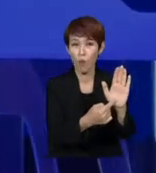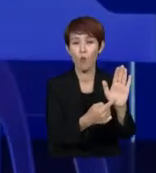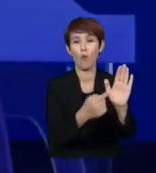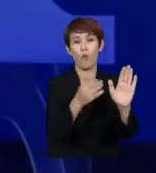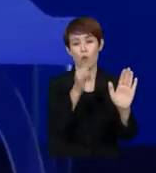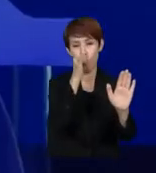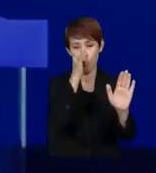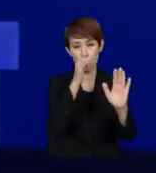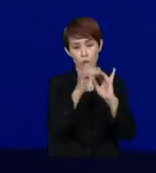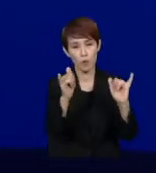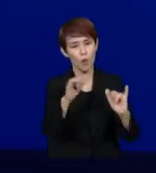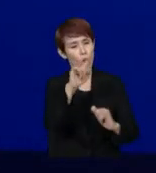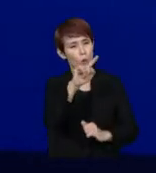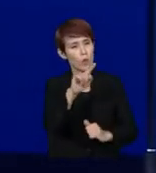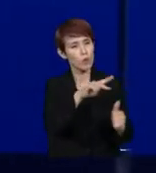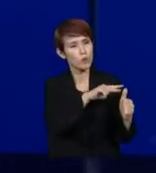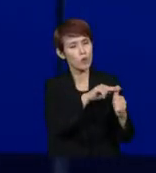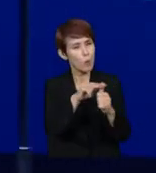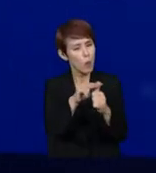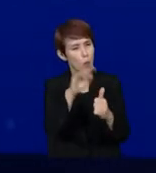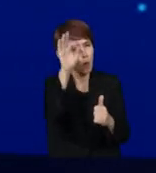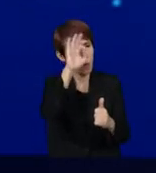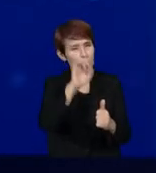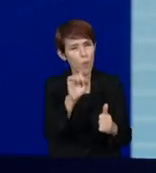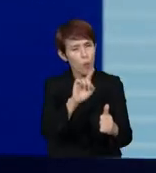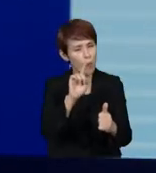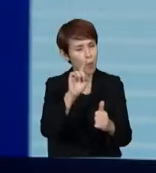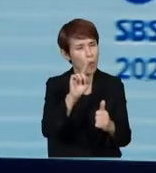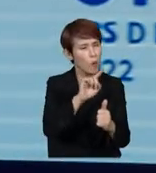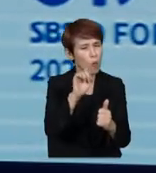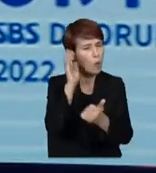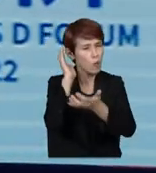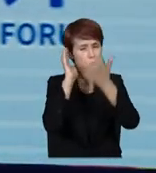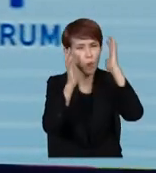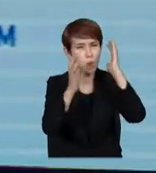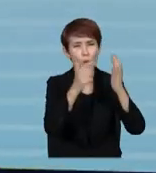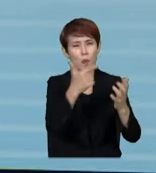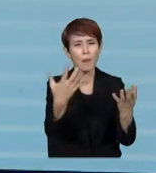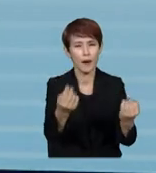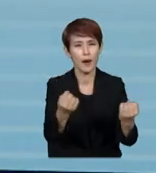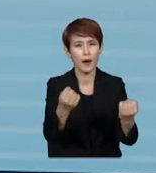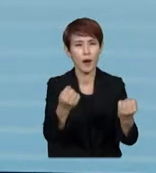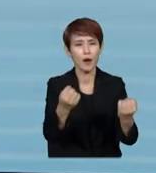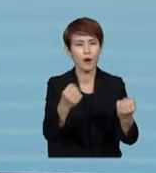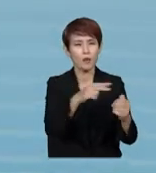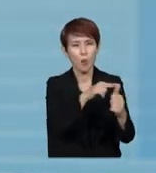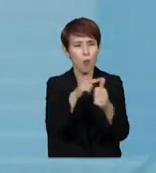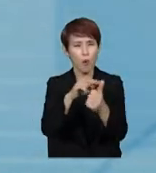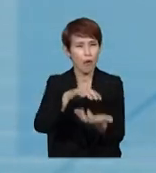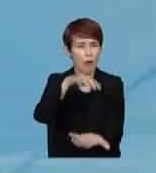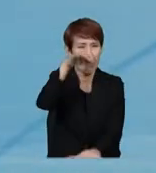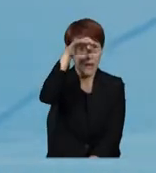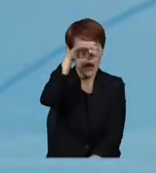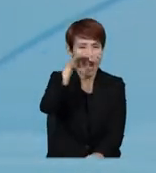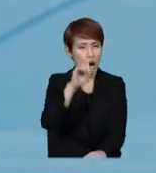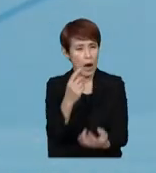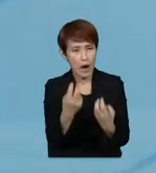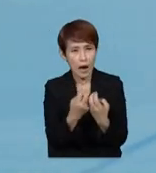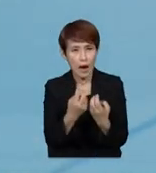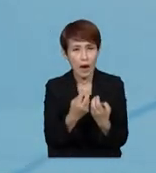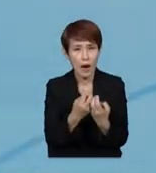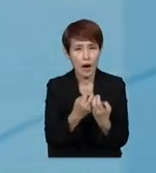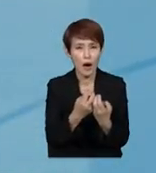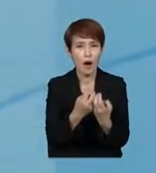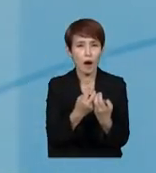a way of hiding things, even though you've been nominally been totally transparent. As making something accessible is